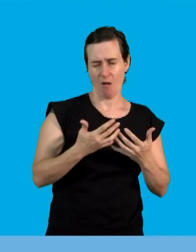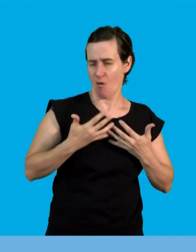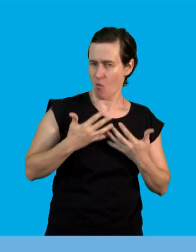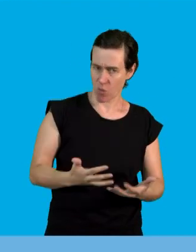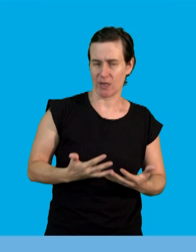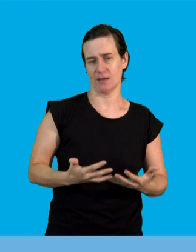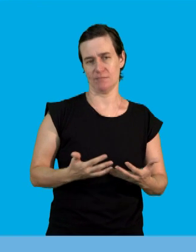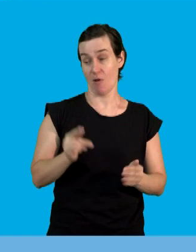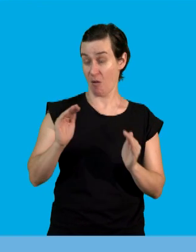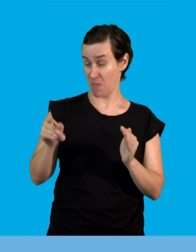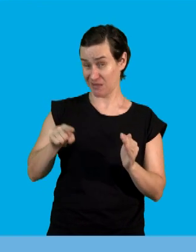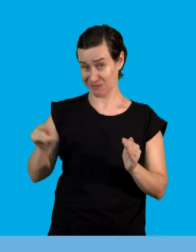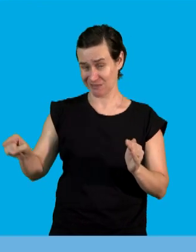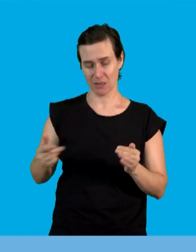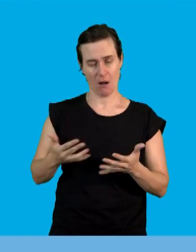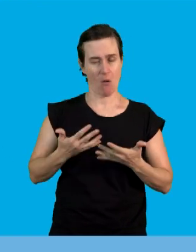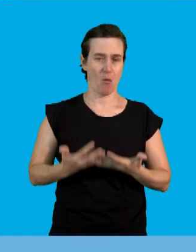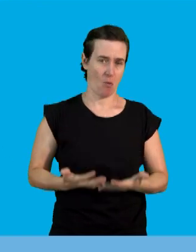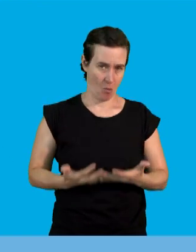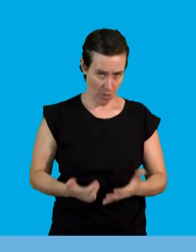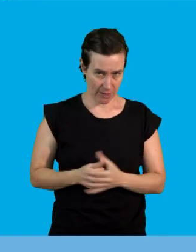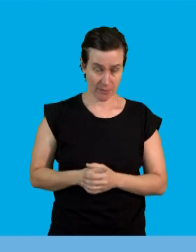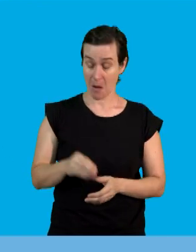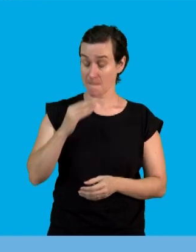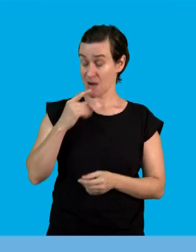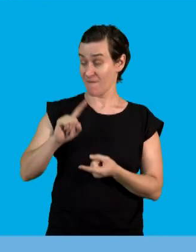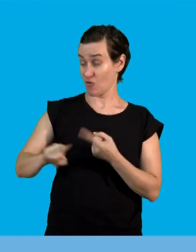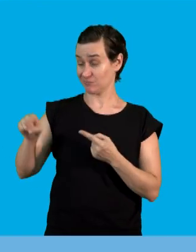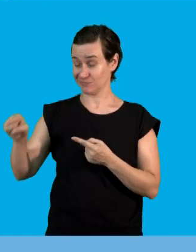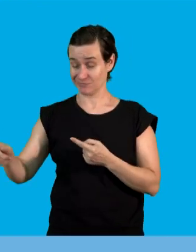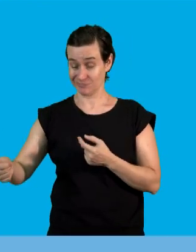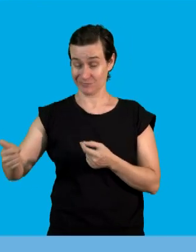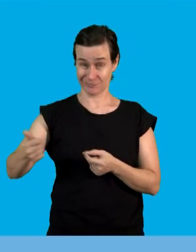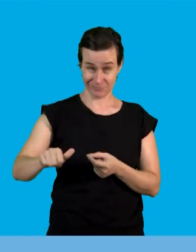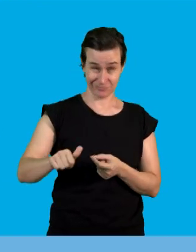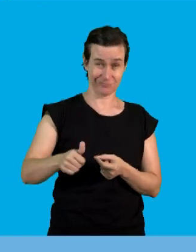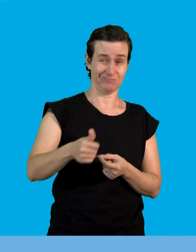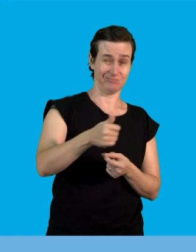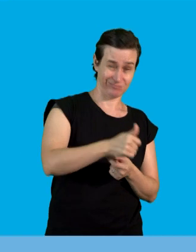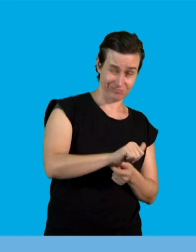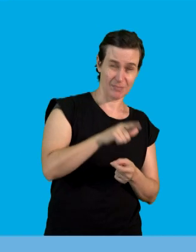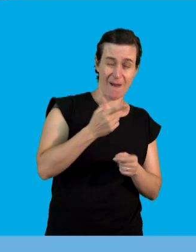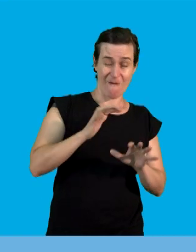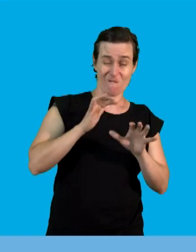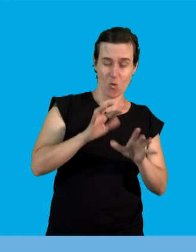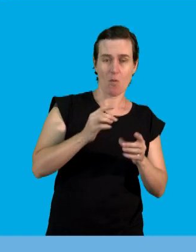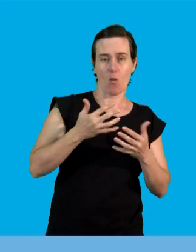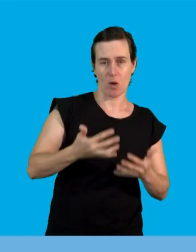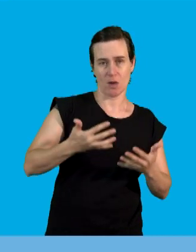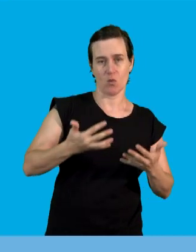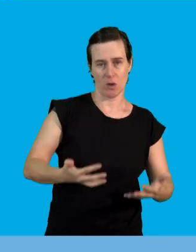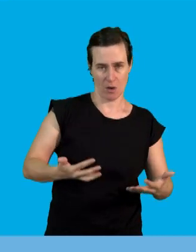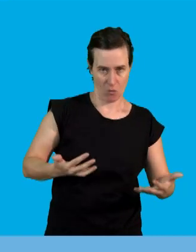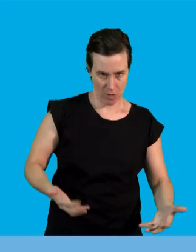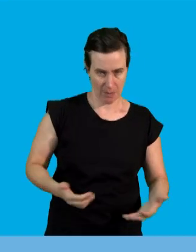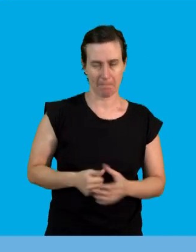of liquids and solids. So that basically means that as you're moving from solid to gases, the attractive forces, they become weaker and